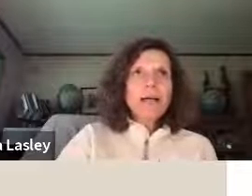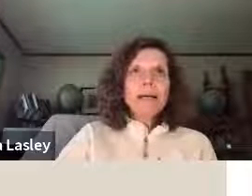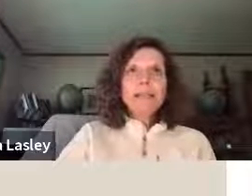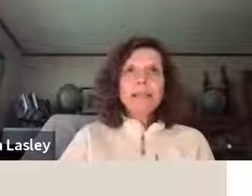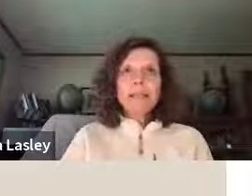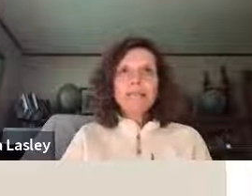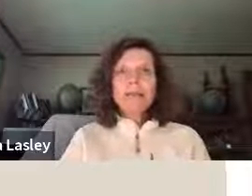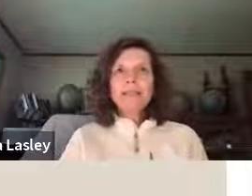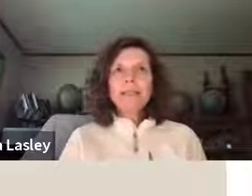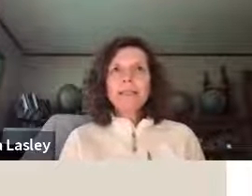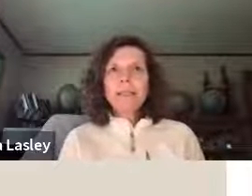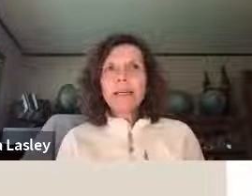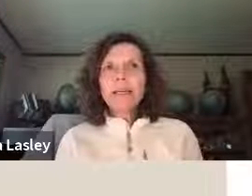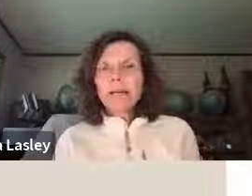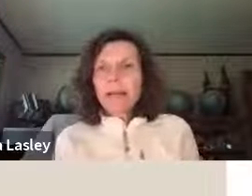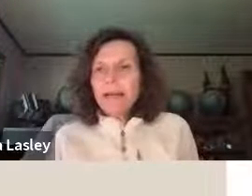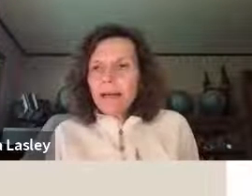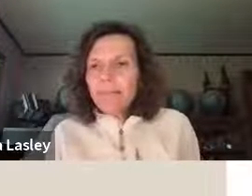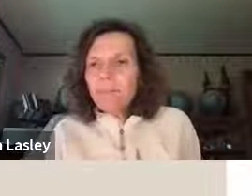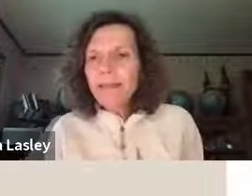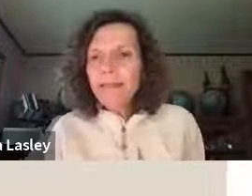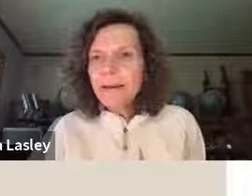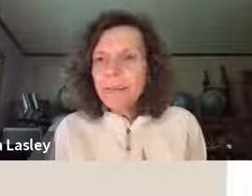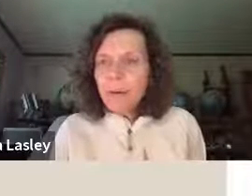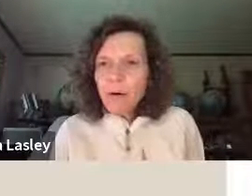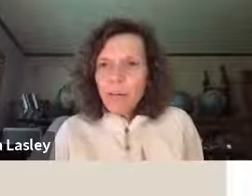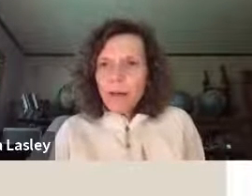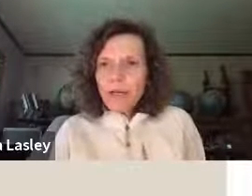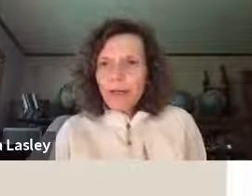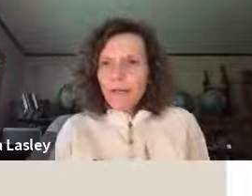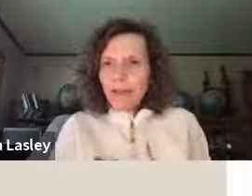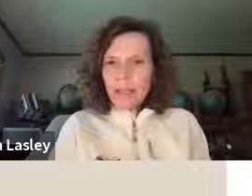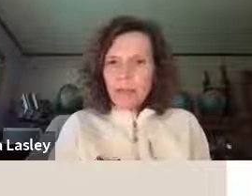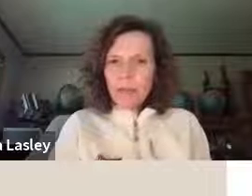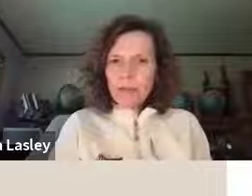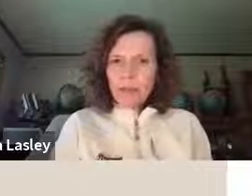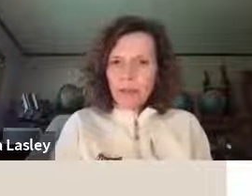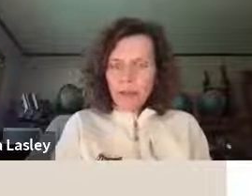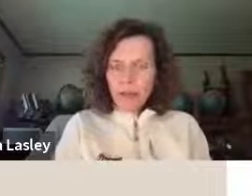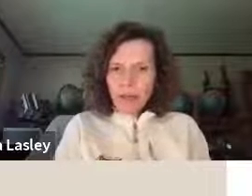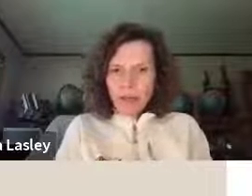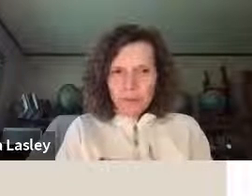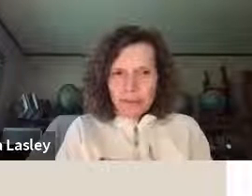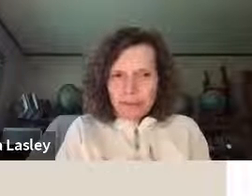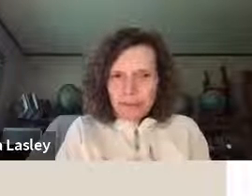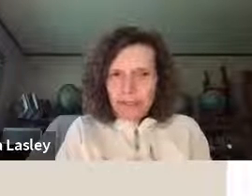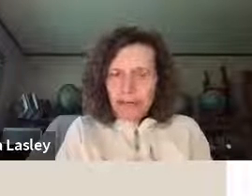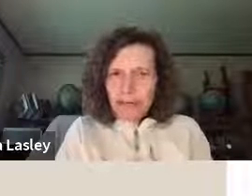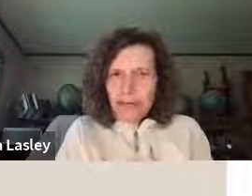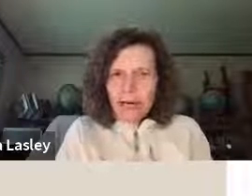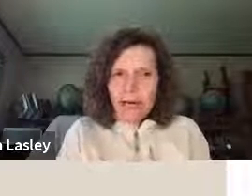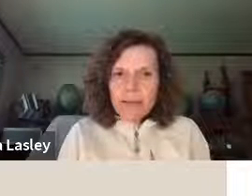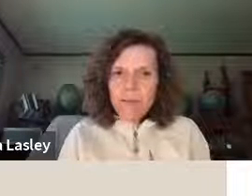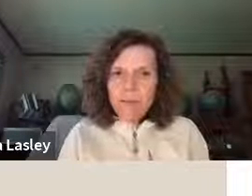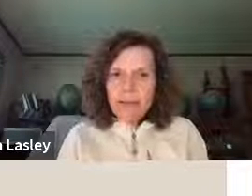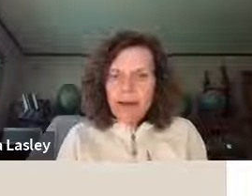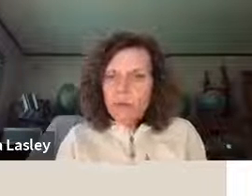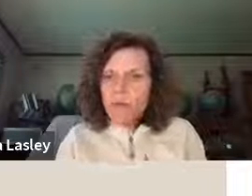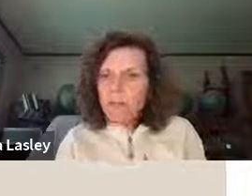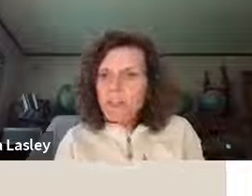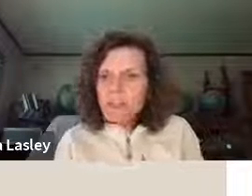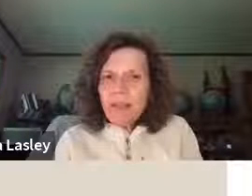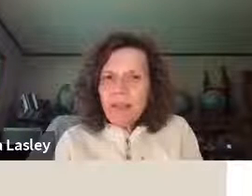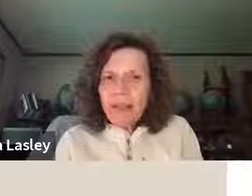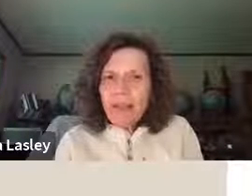So my contact information is here, and I have made the PowerPoint available so that you can all receive it. We'll